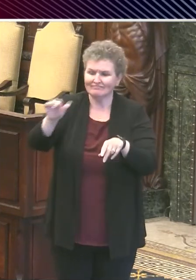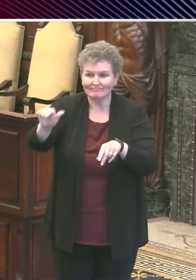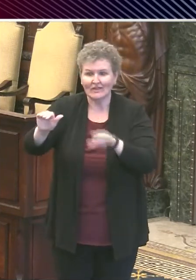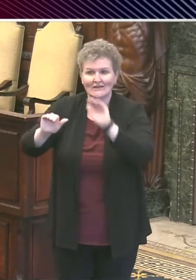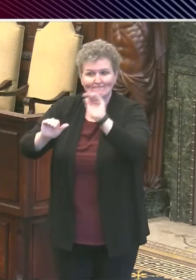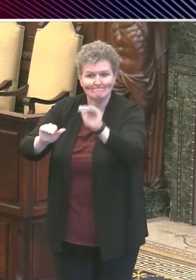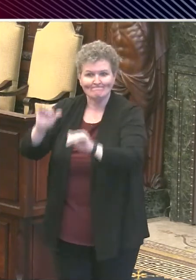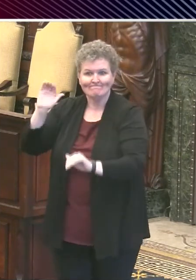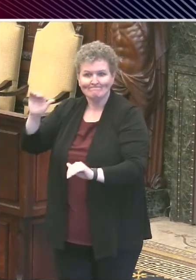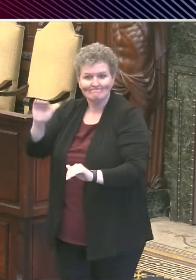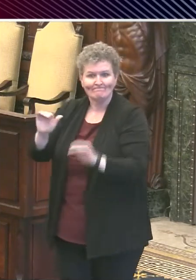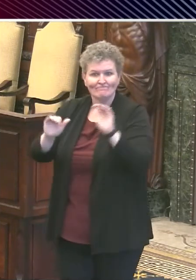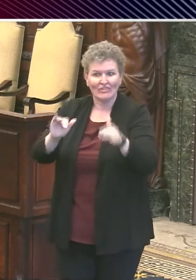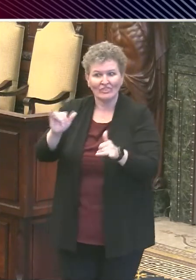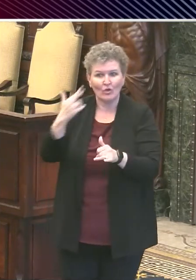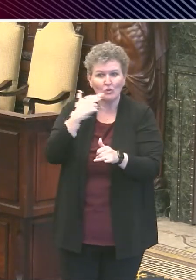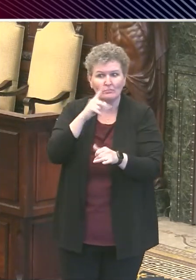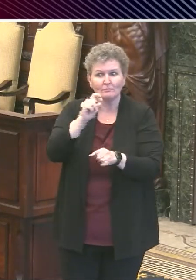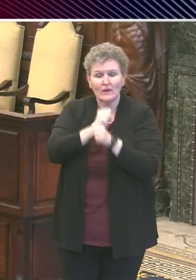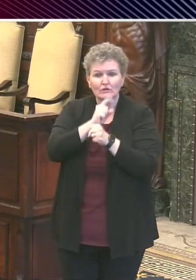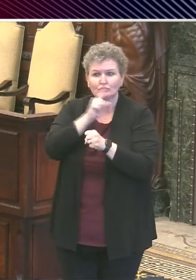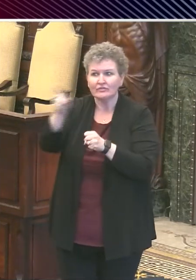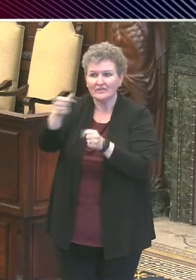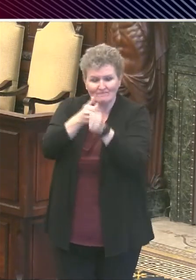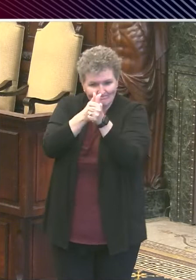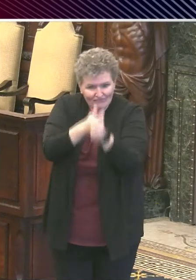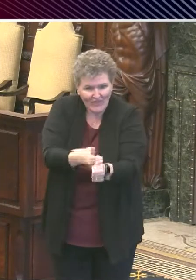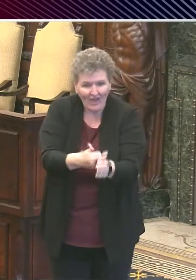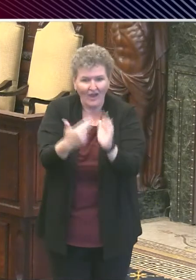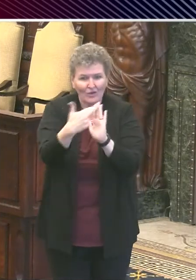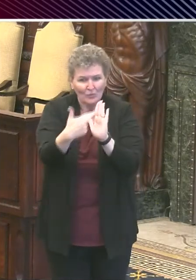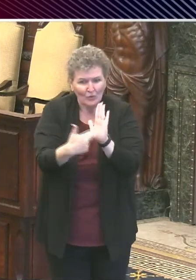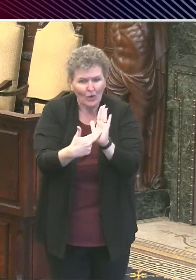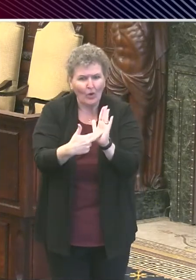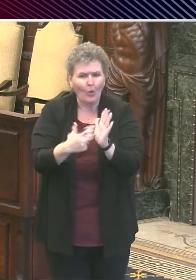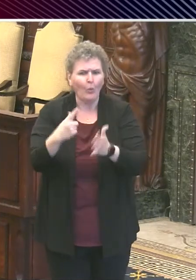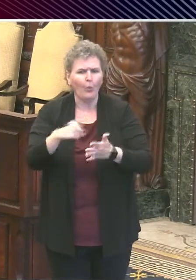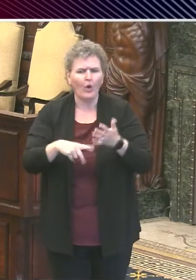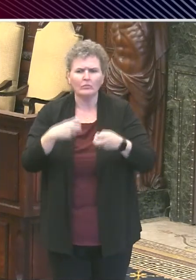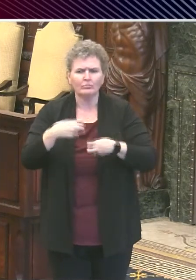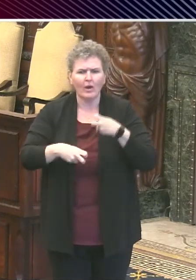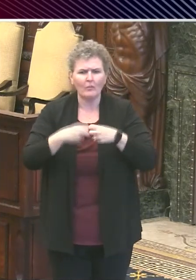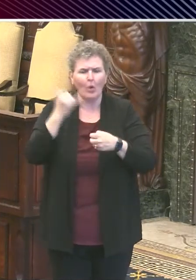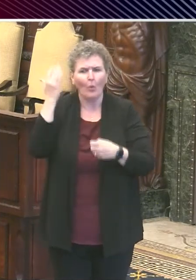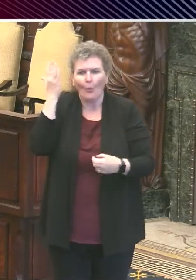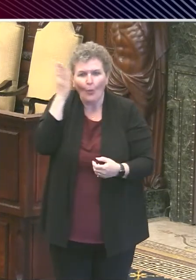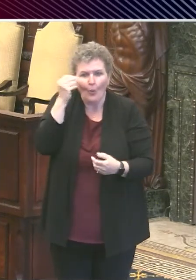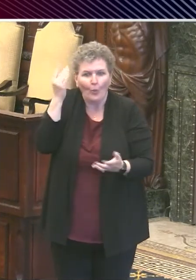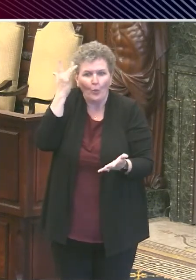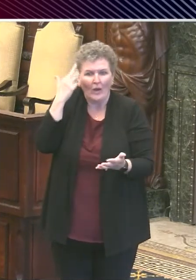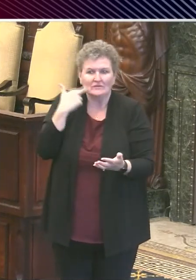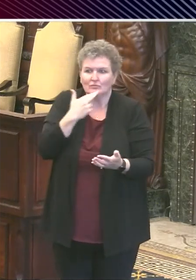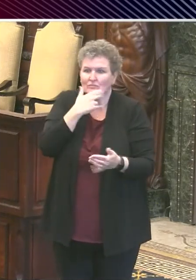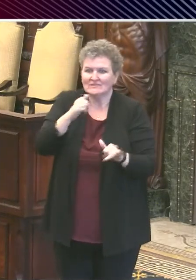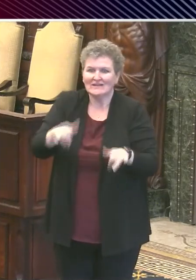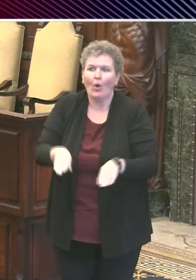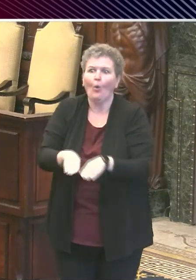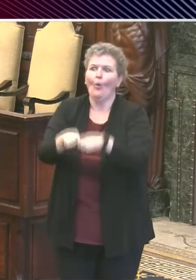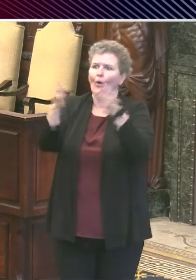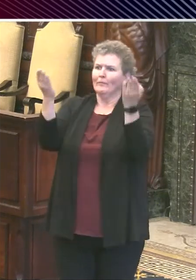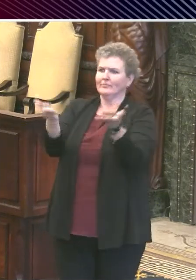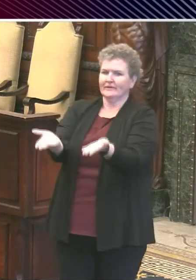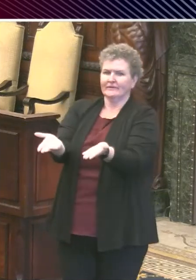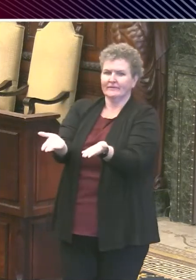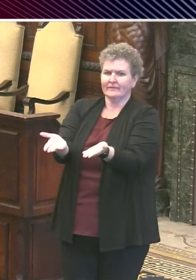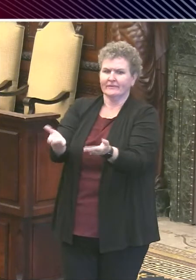verify that restaurants are following these protocols? What's the problem here? Why aren't we getting these restaurants to comply? Understanding